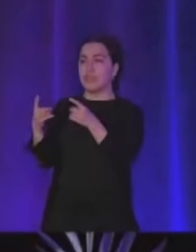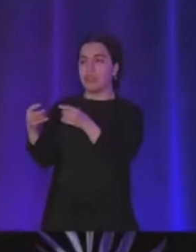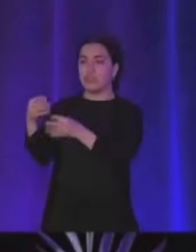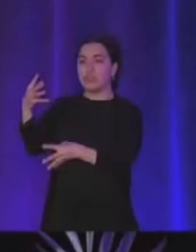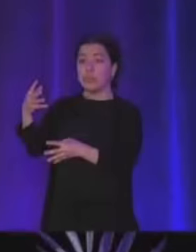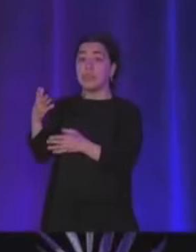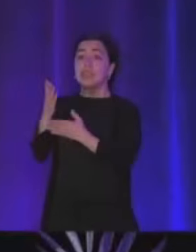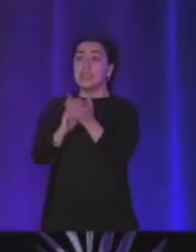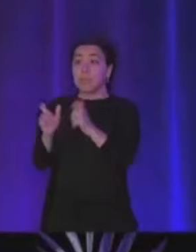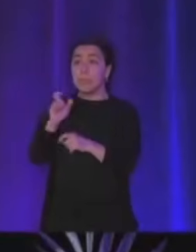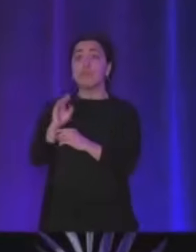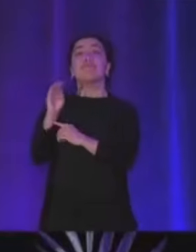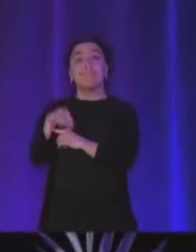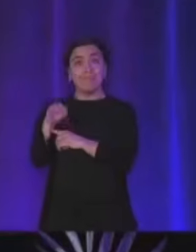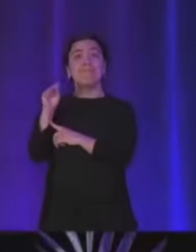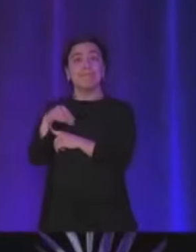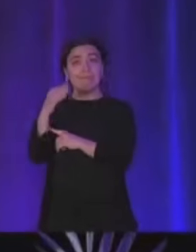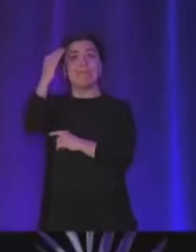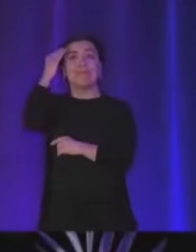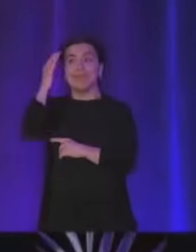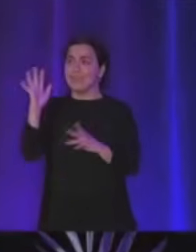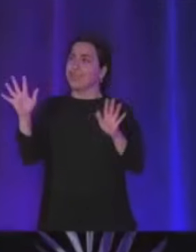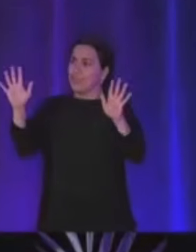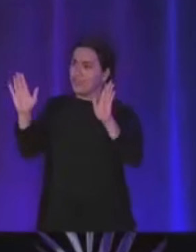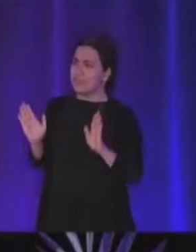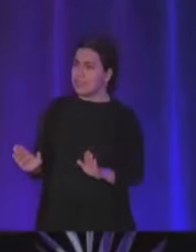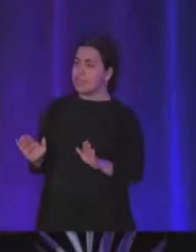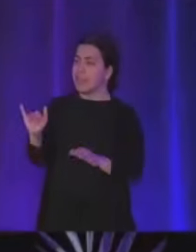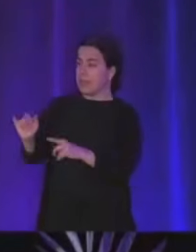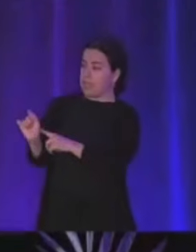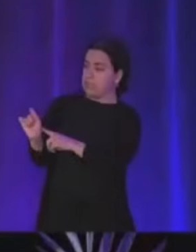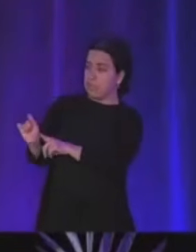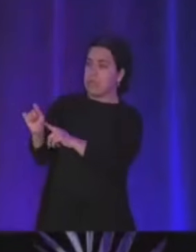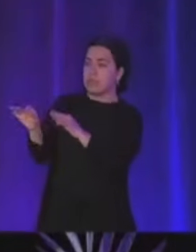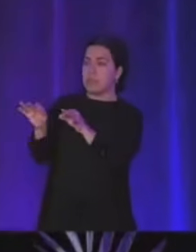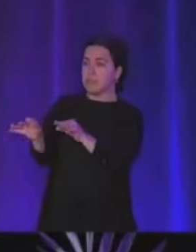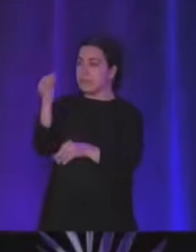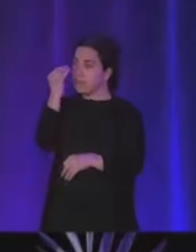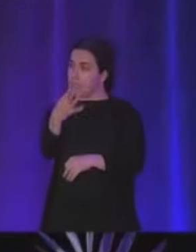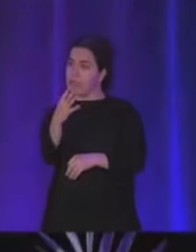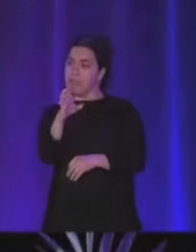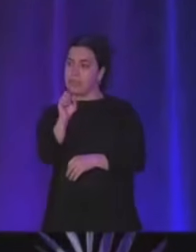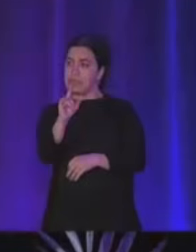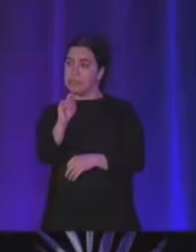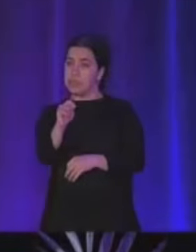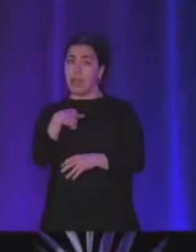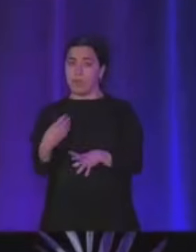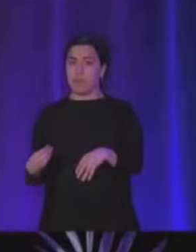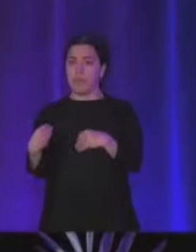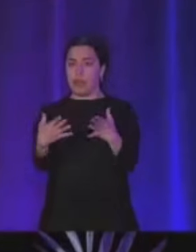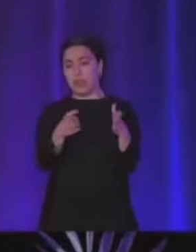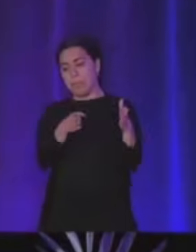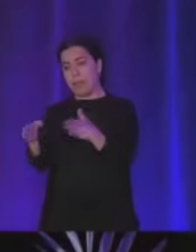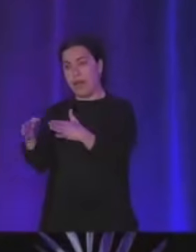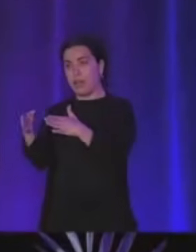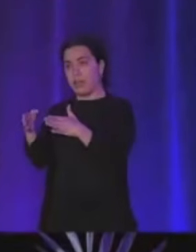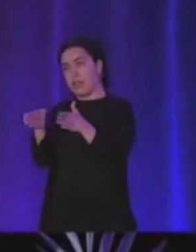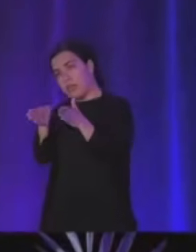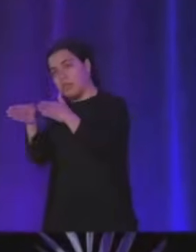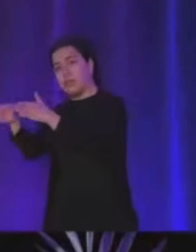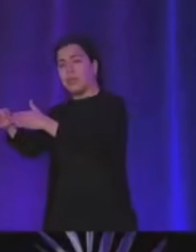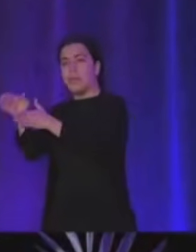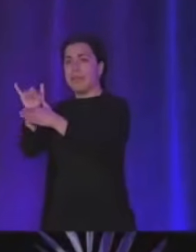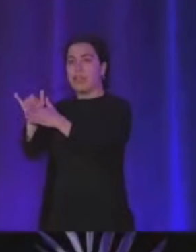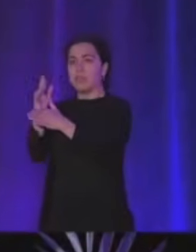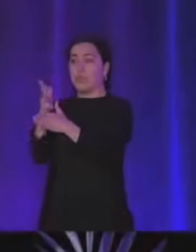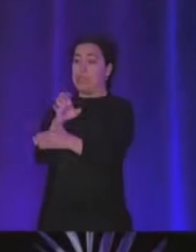I'm excited some people know this. So dot says to ESLint, I am providing you the path of a directory because that's what ESLint takes in, a